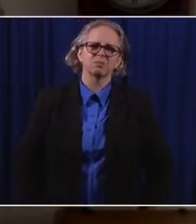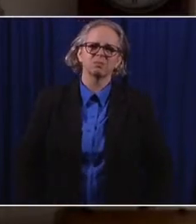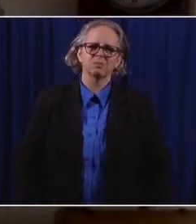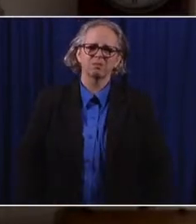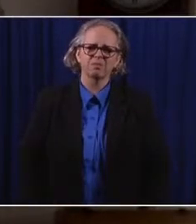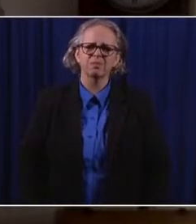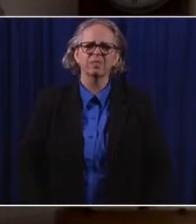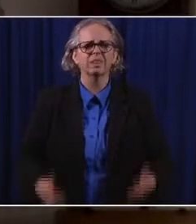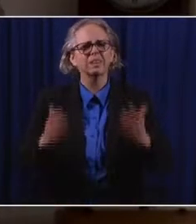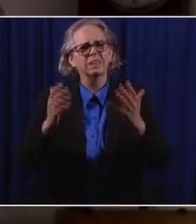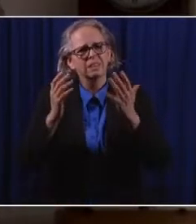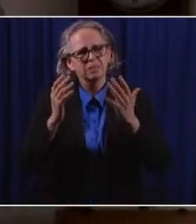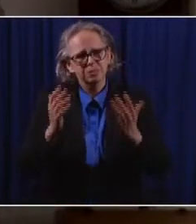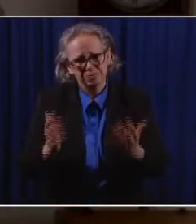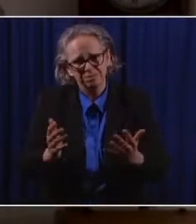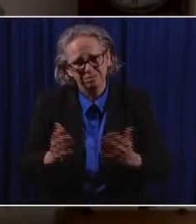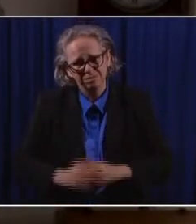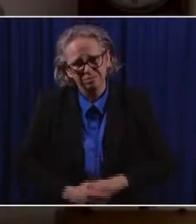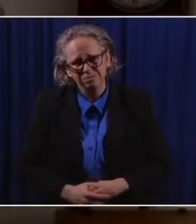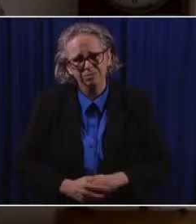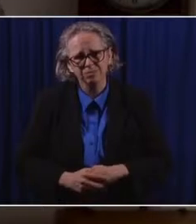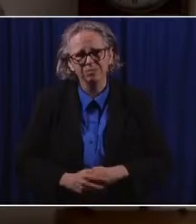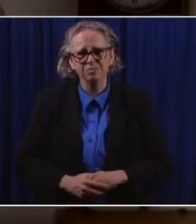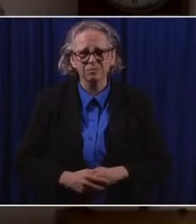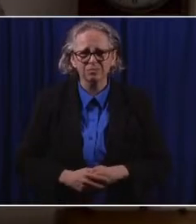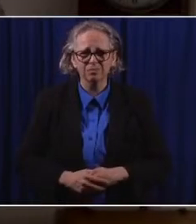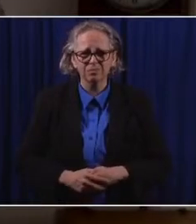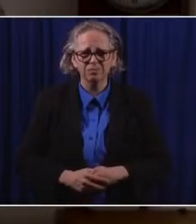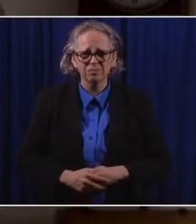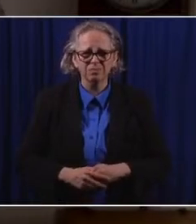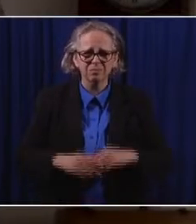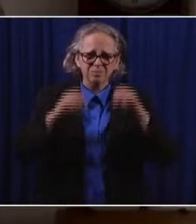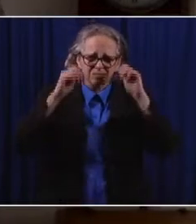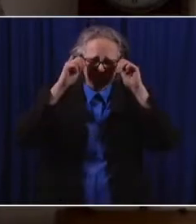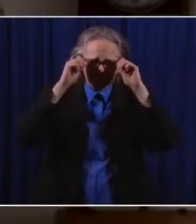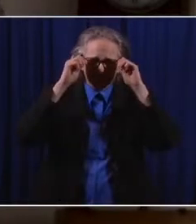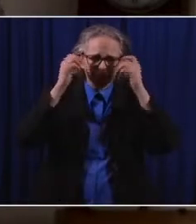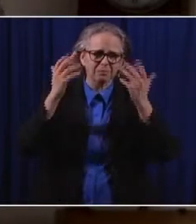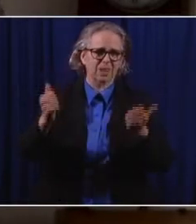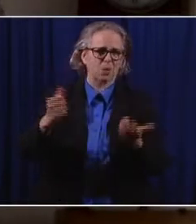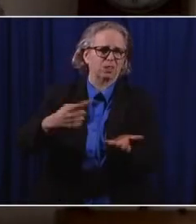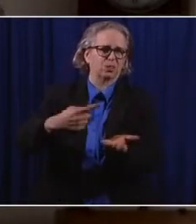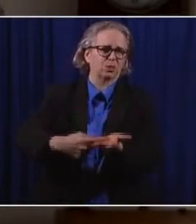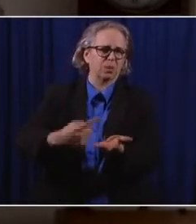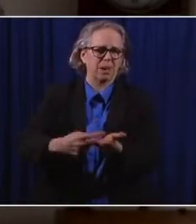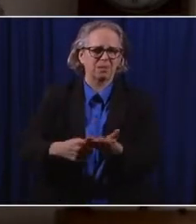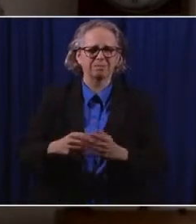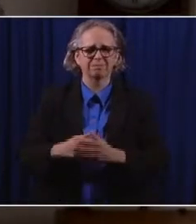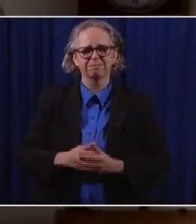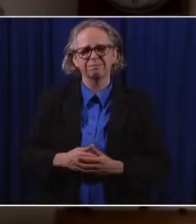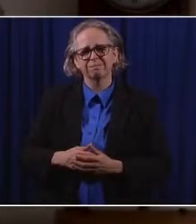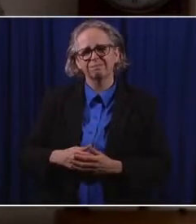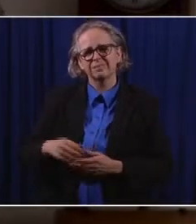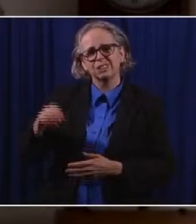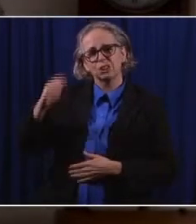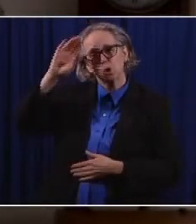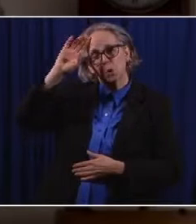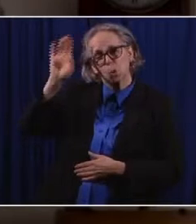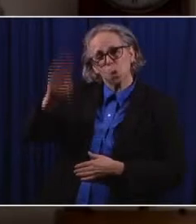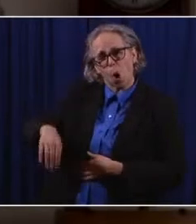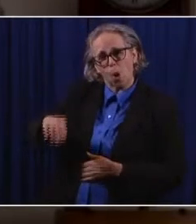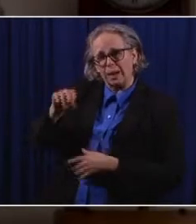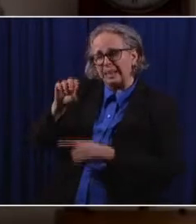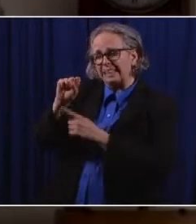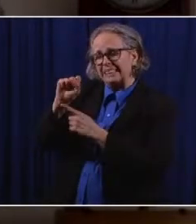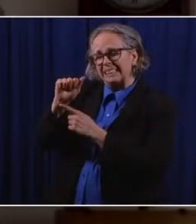I want to talk now again about the sanctity of the Ohio election process.